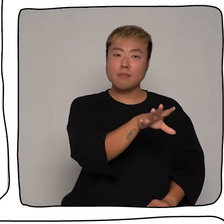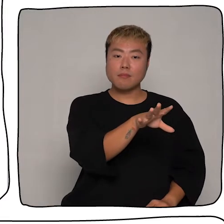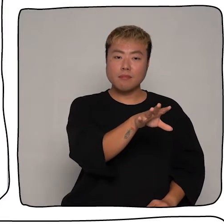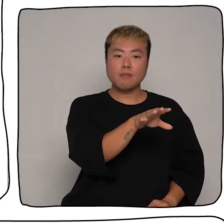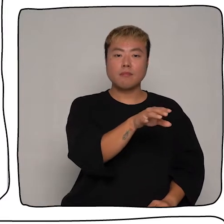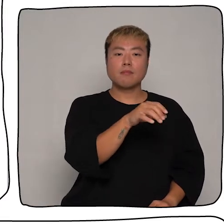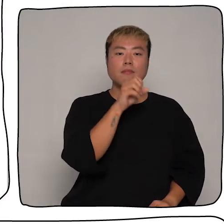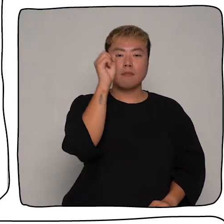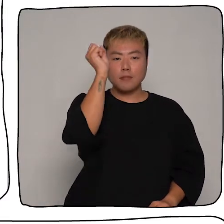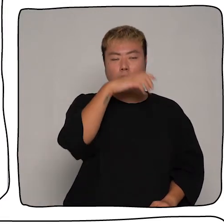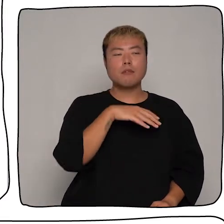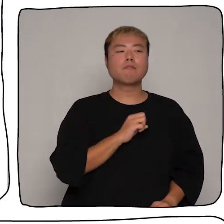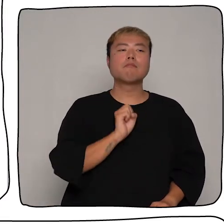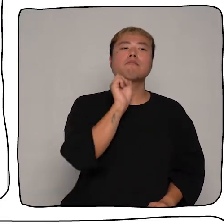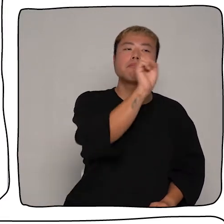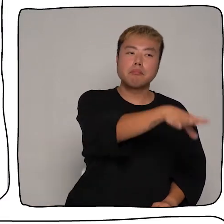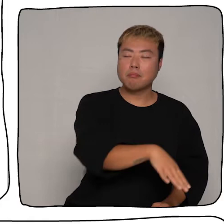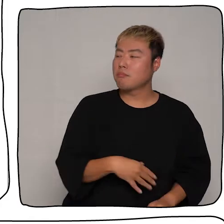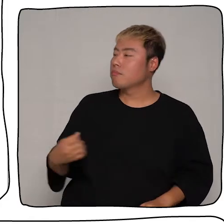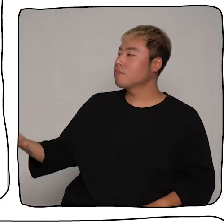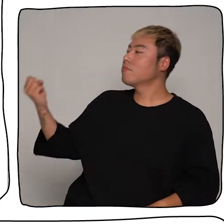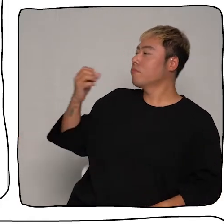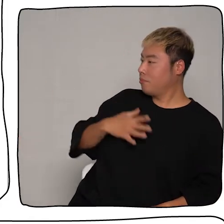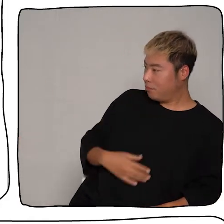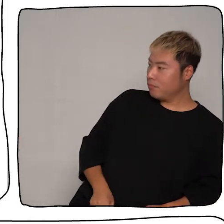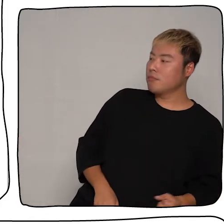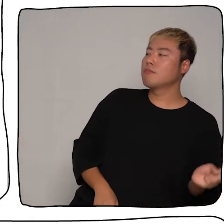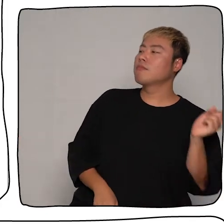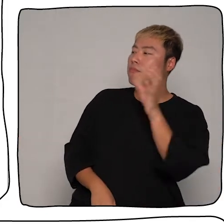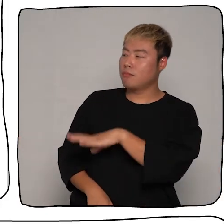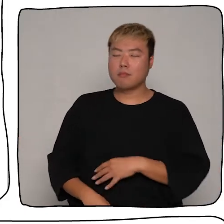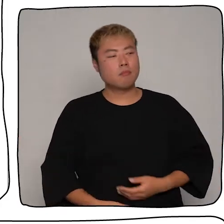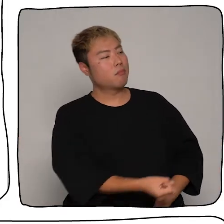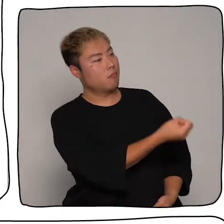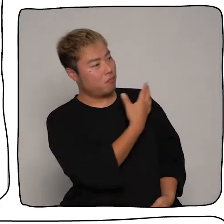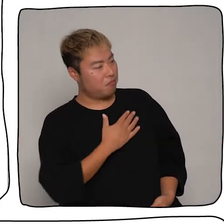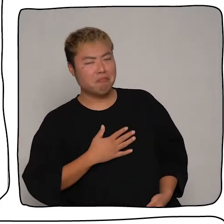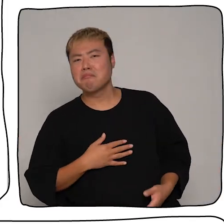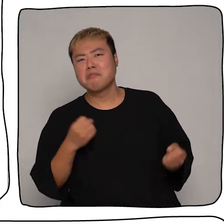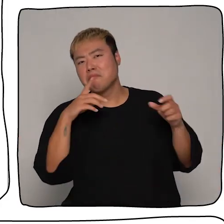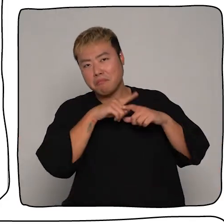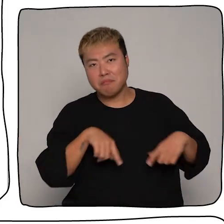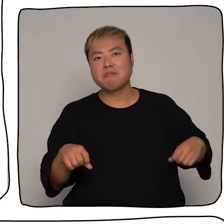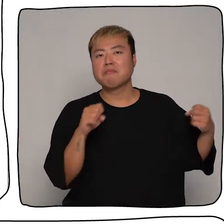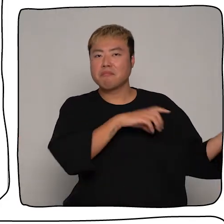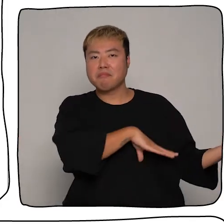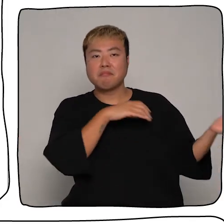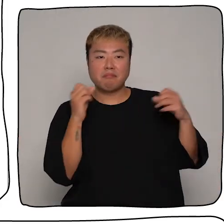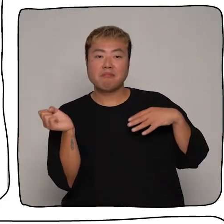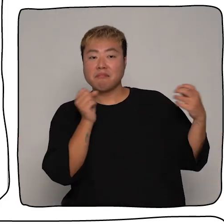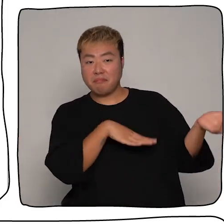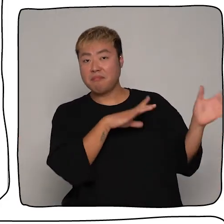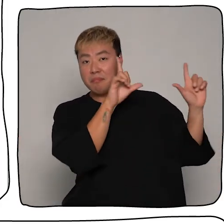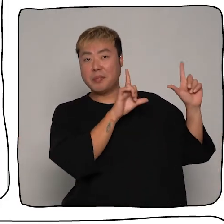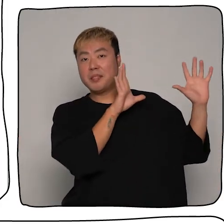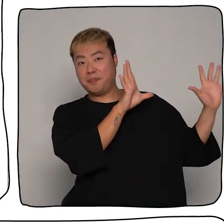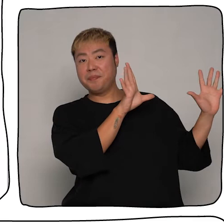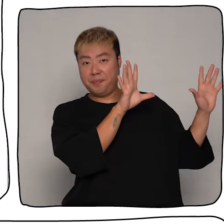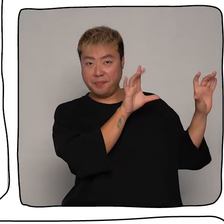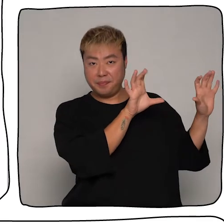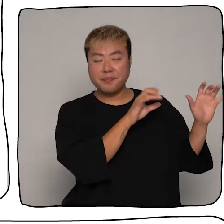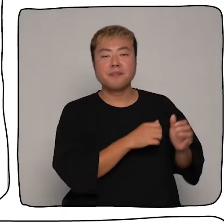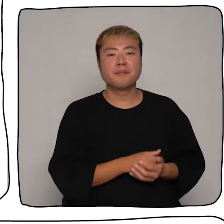message and he transfer this message to receivers. Very